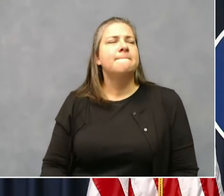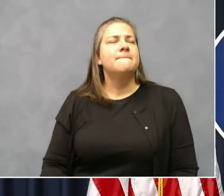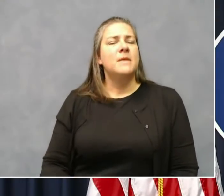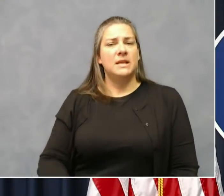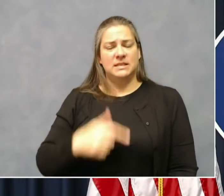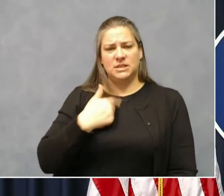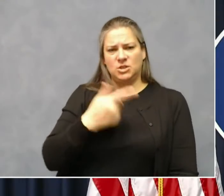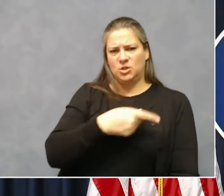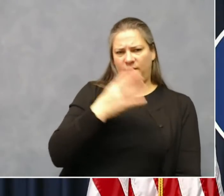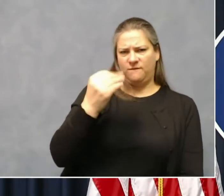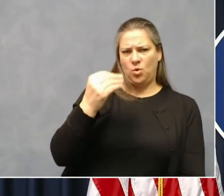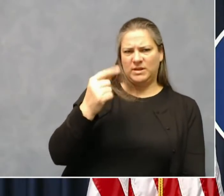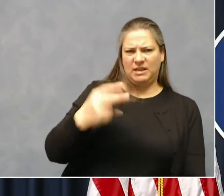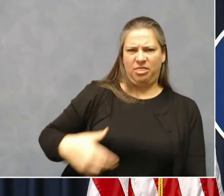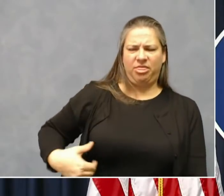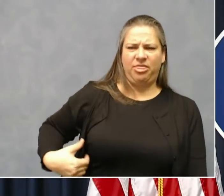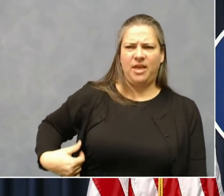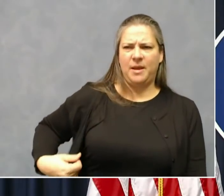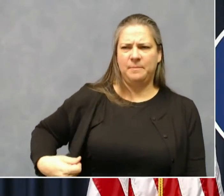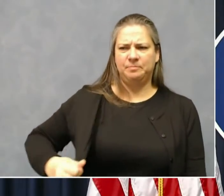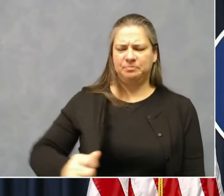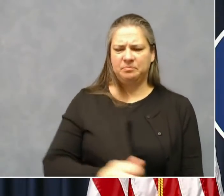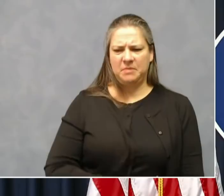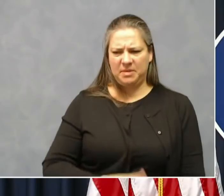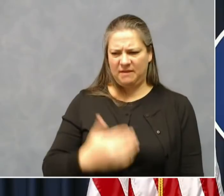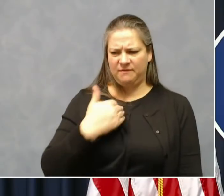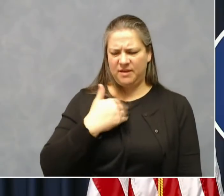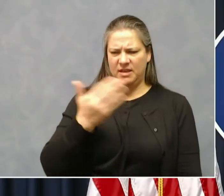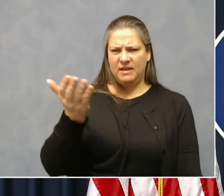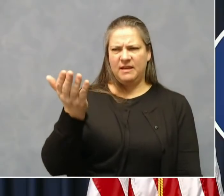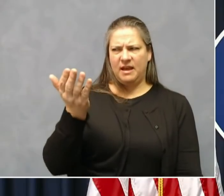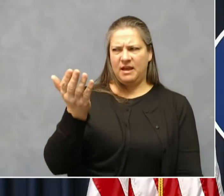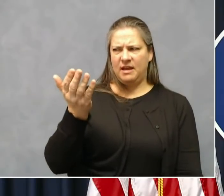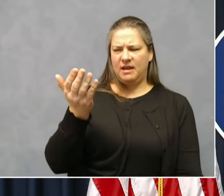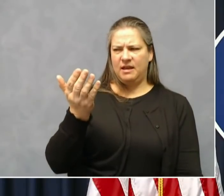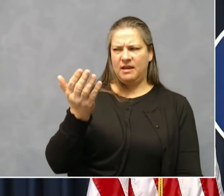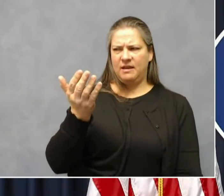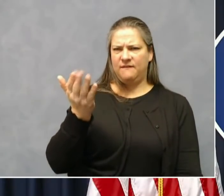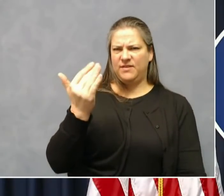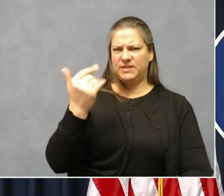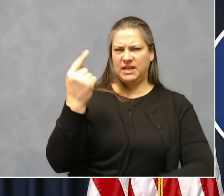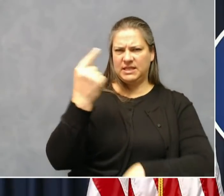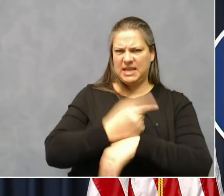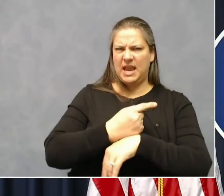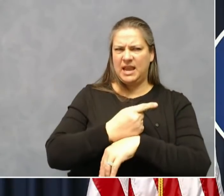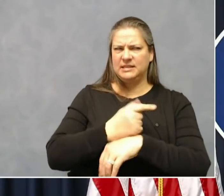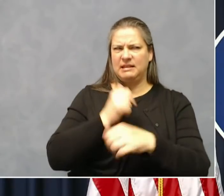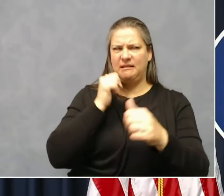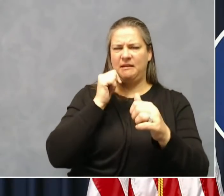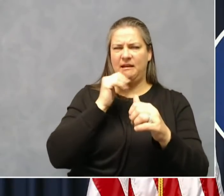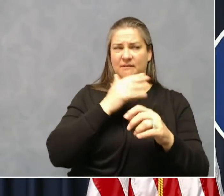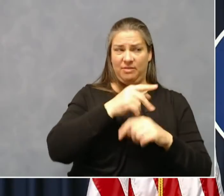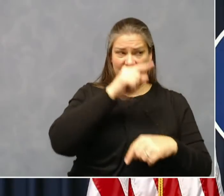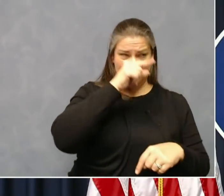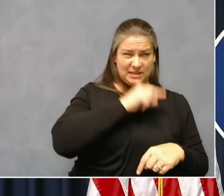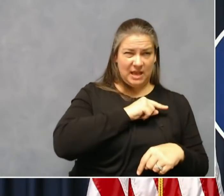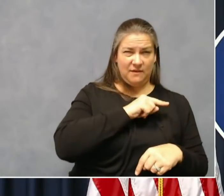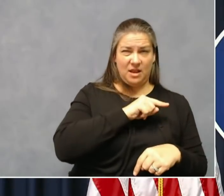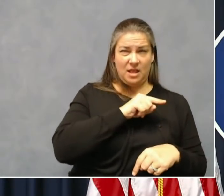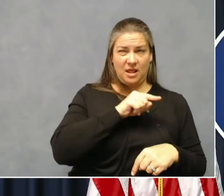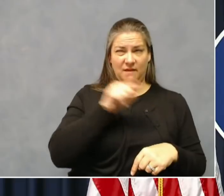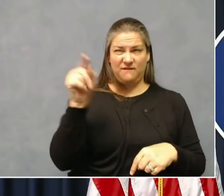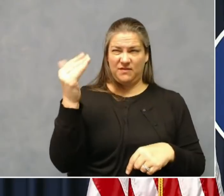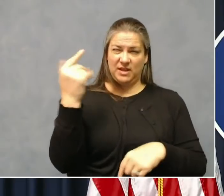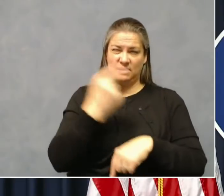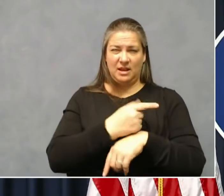about 15 plus days post Thanksgiving. And of course, we think because of the steps